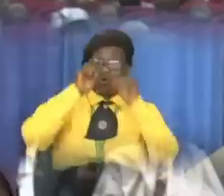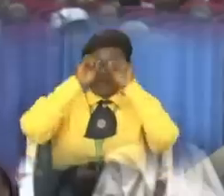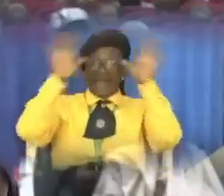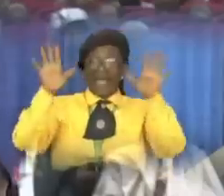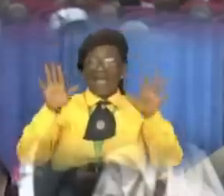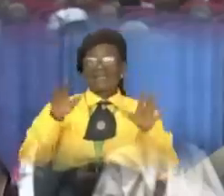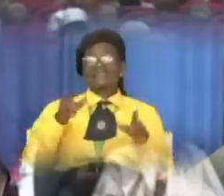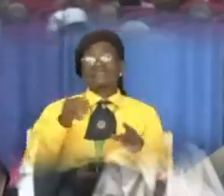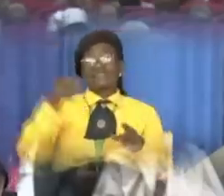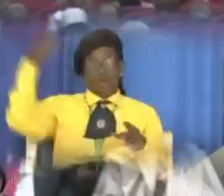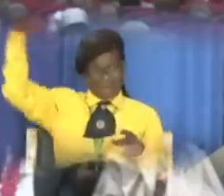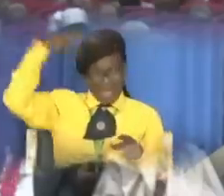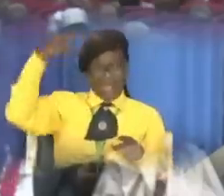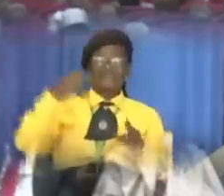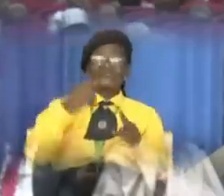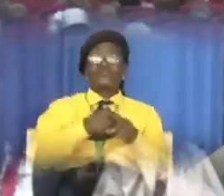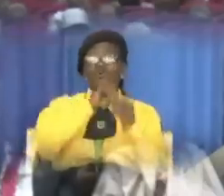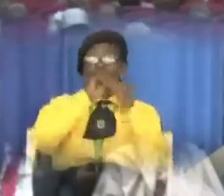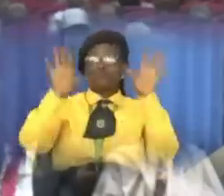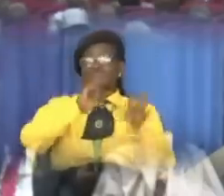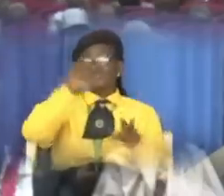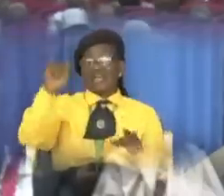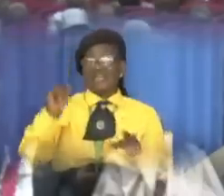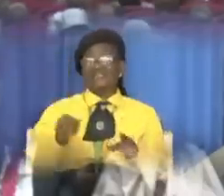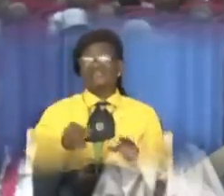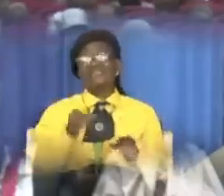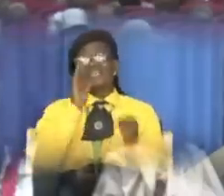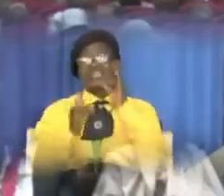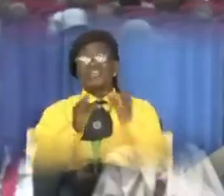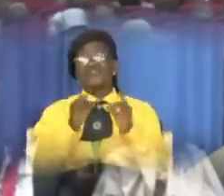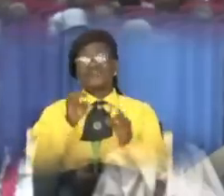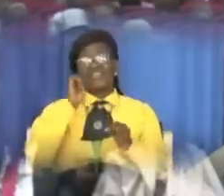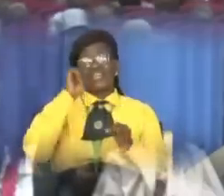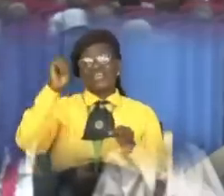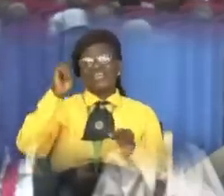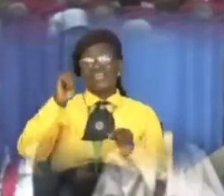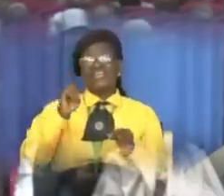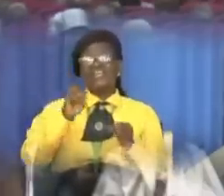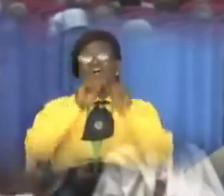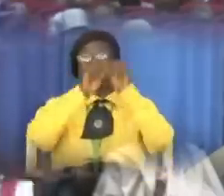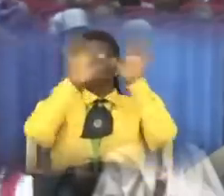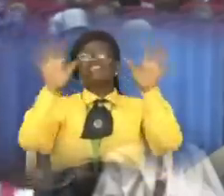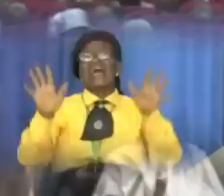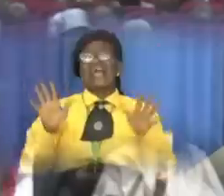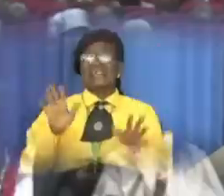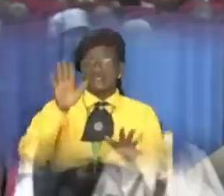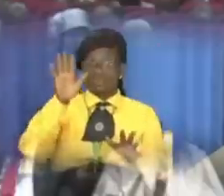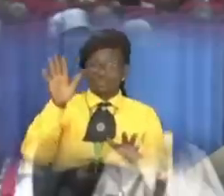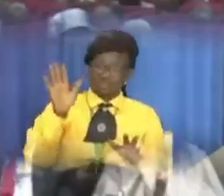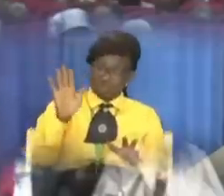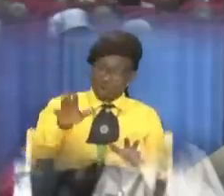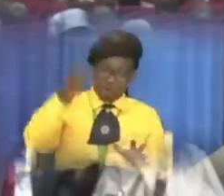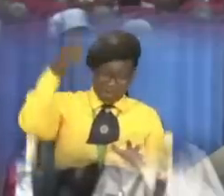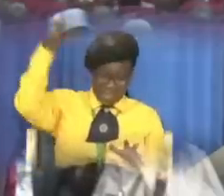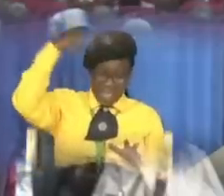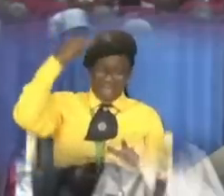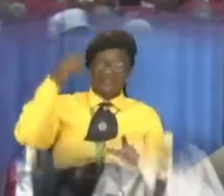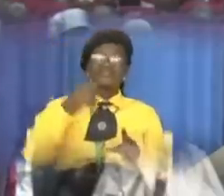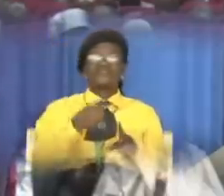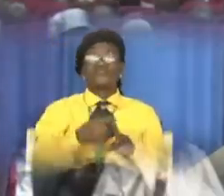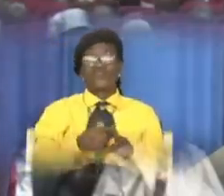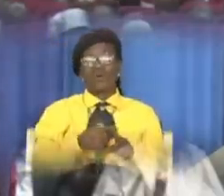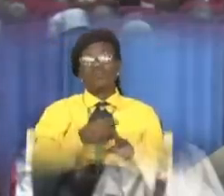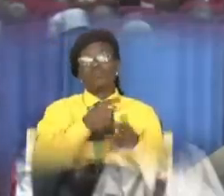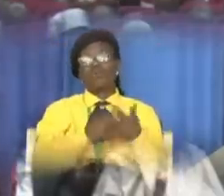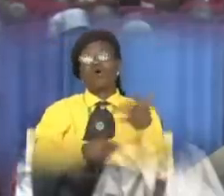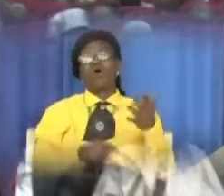If he shines his light on what is covering your light, then your light will begin to shine